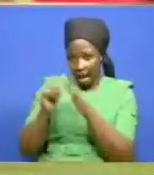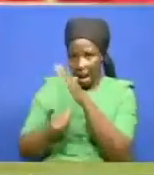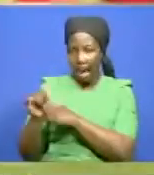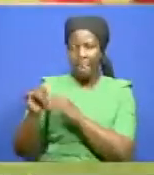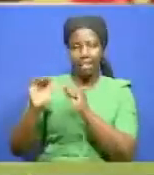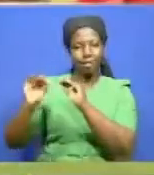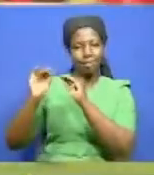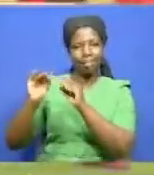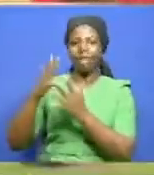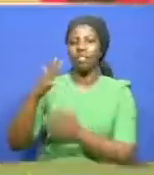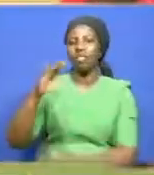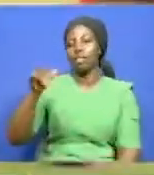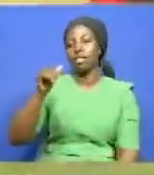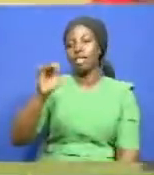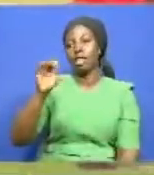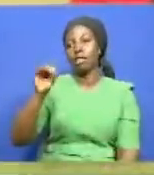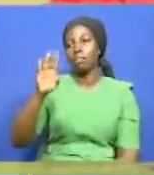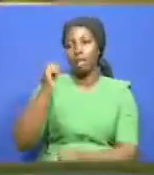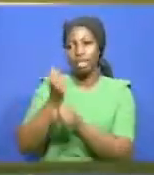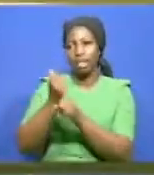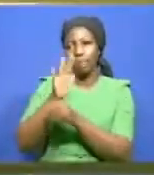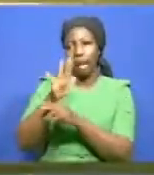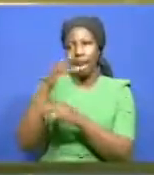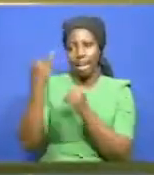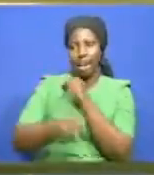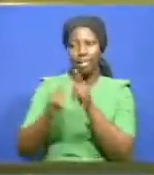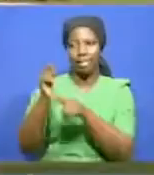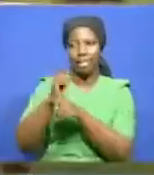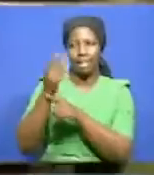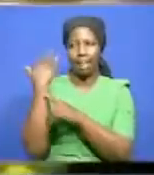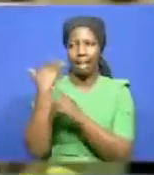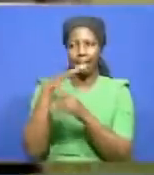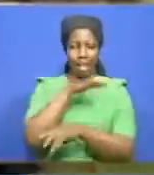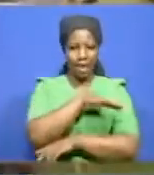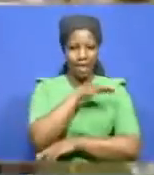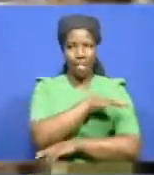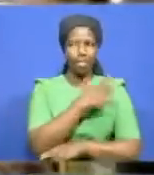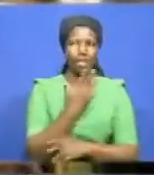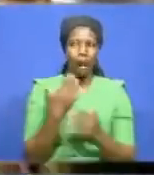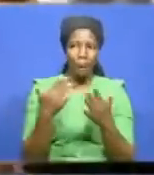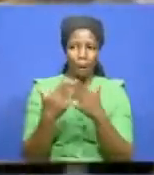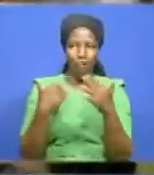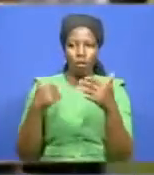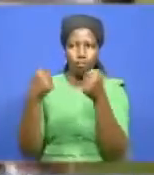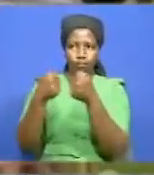Mulee, held their last training session last evening ahead of tonight's match at the Kasarani Stadium.